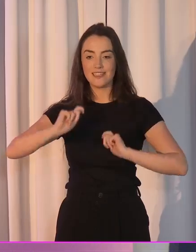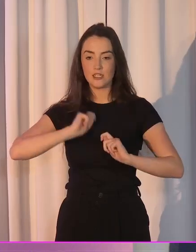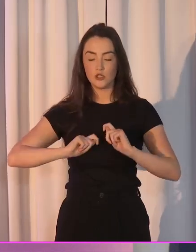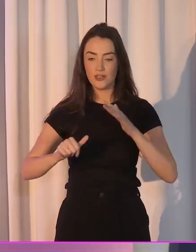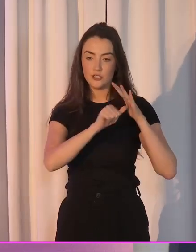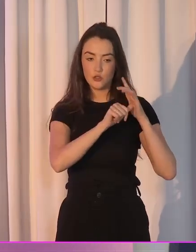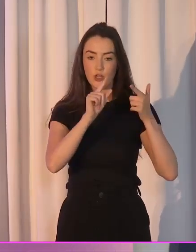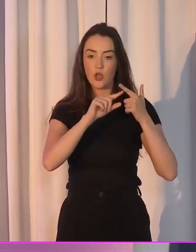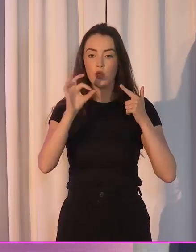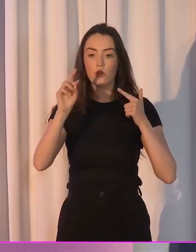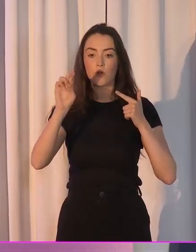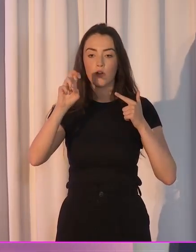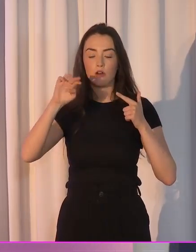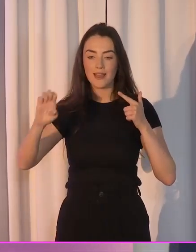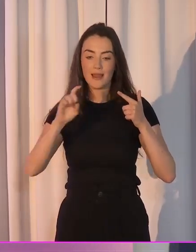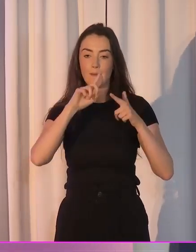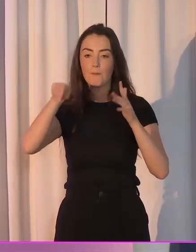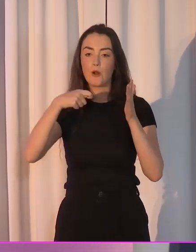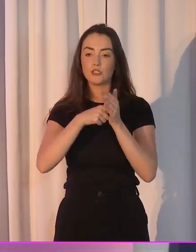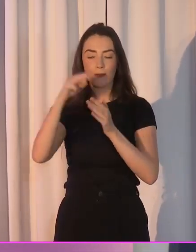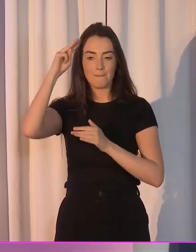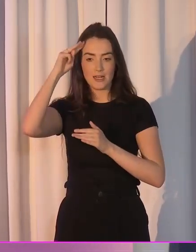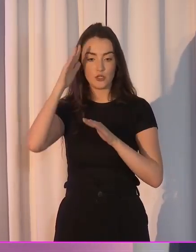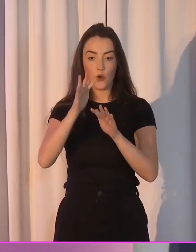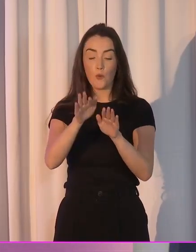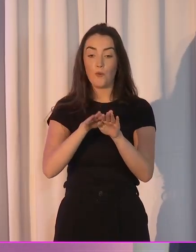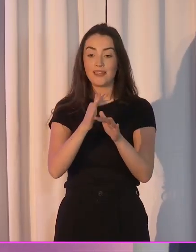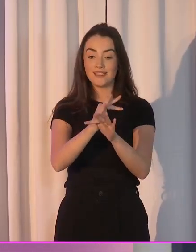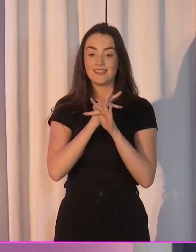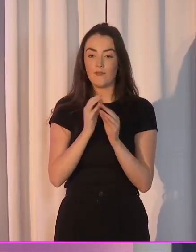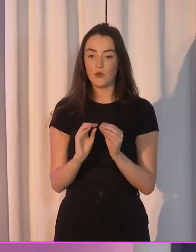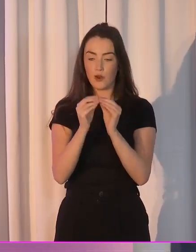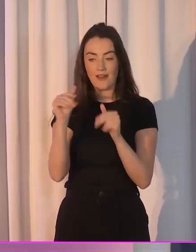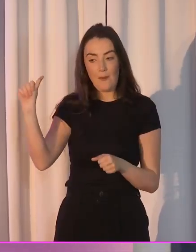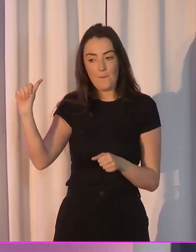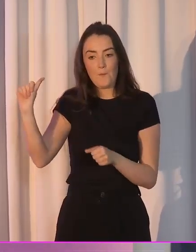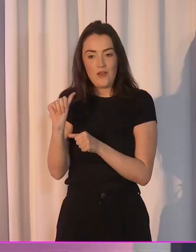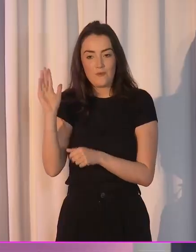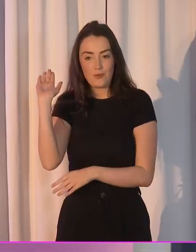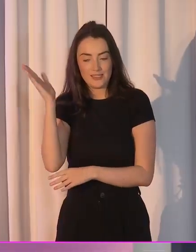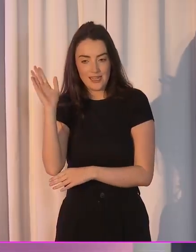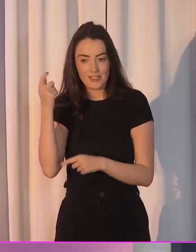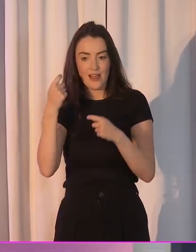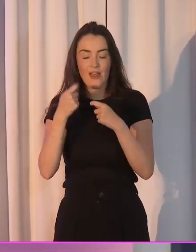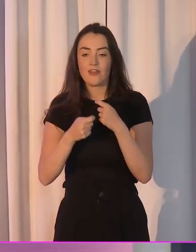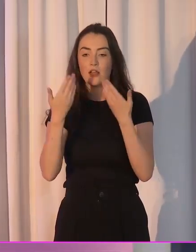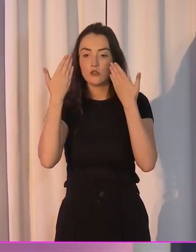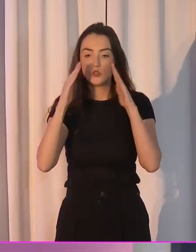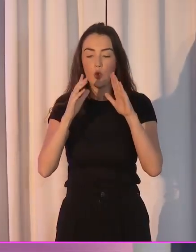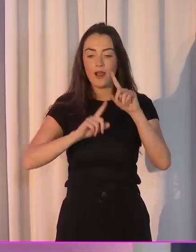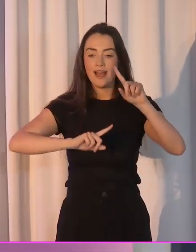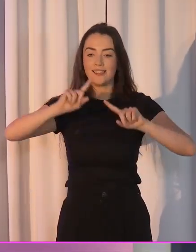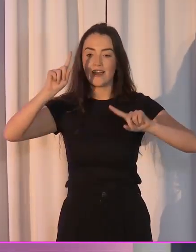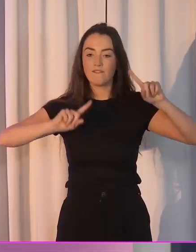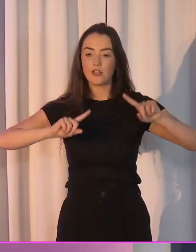is the project manager with Safe to Create. So they're going to give a very brief presentation, which will then be followed by a screening of